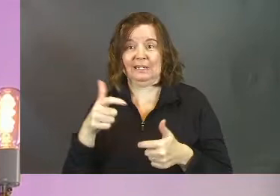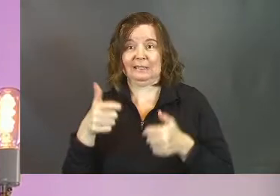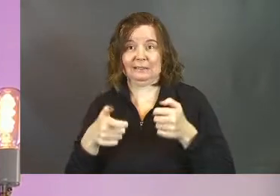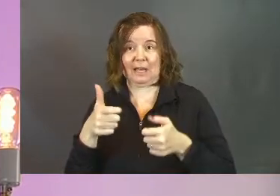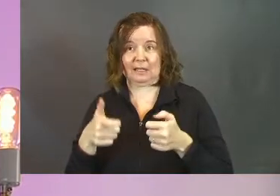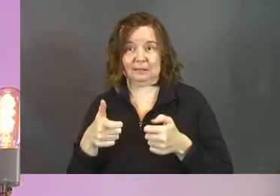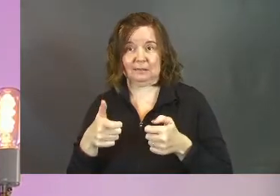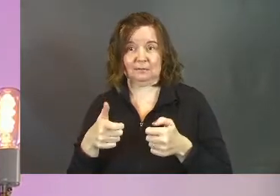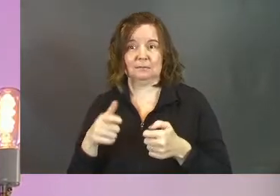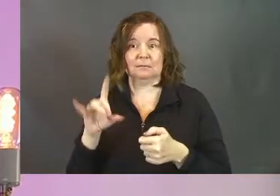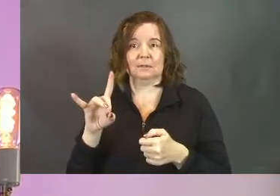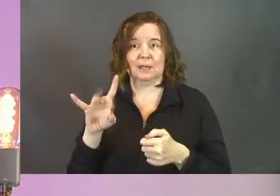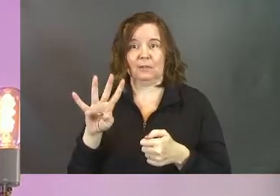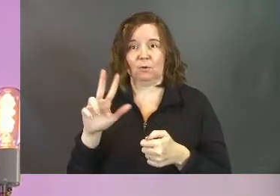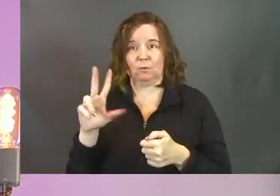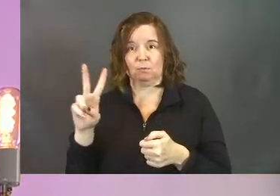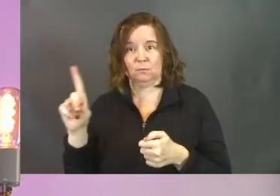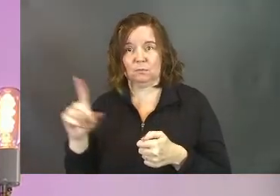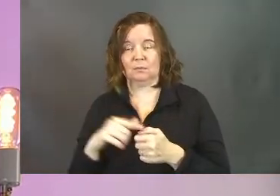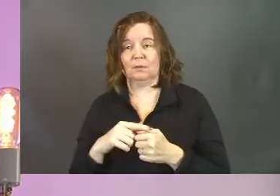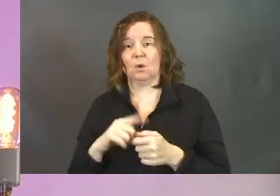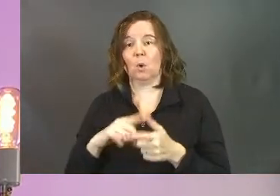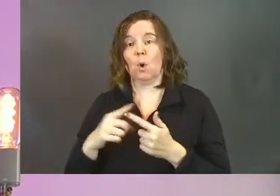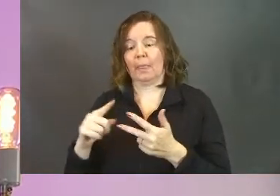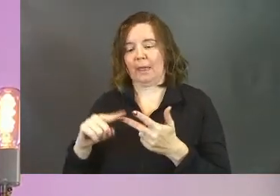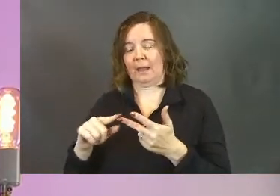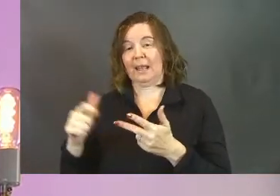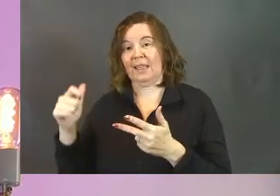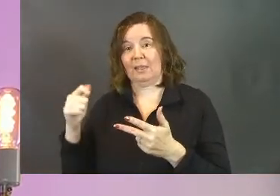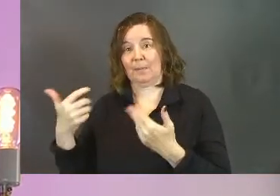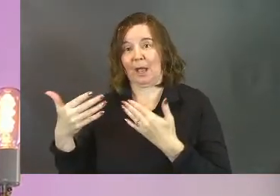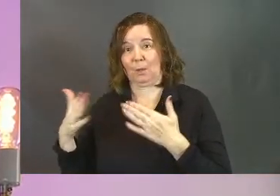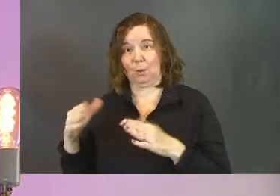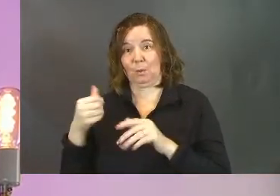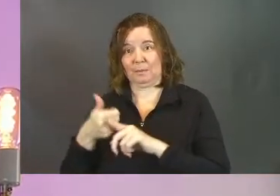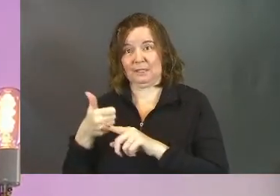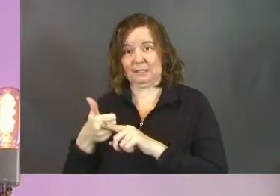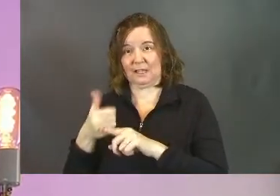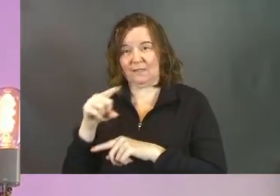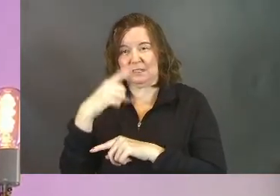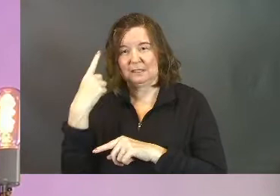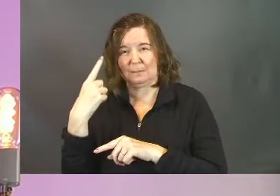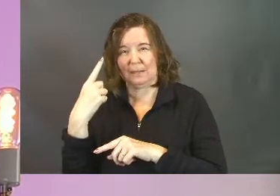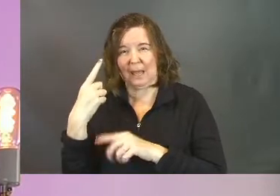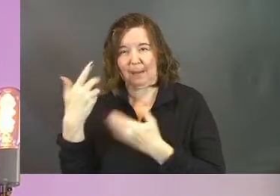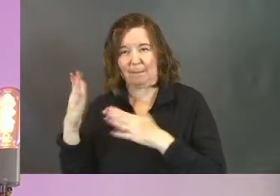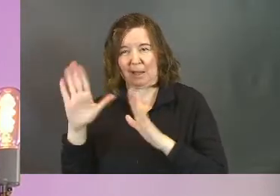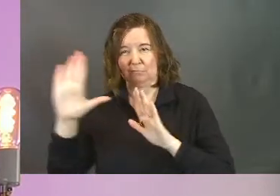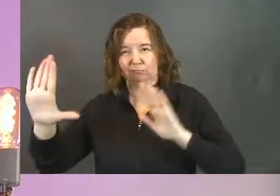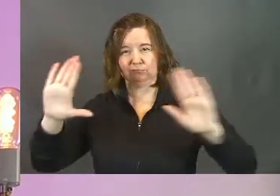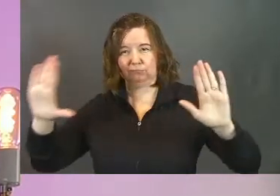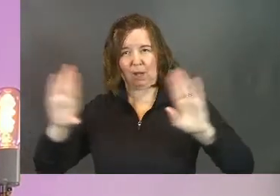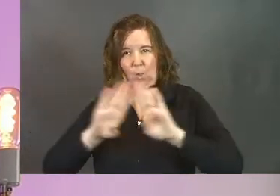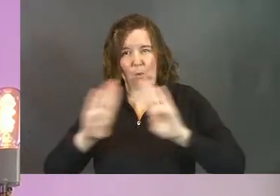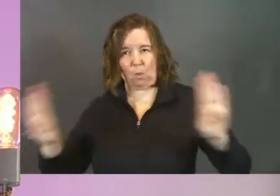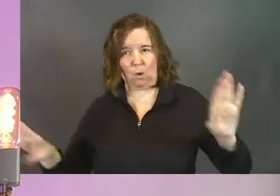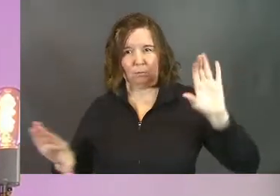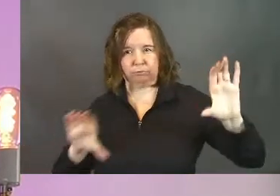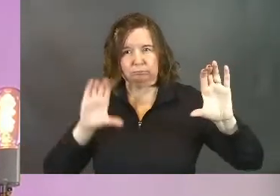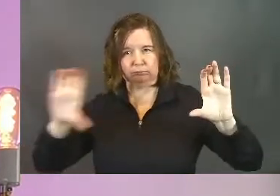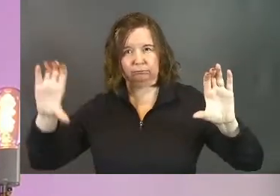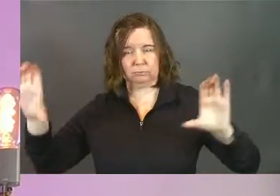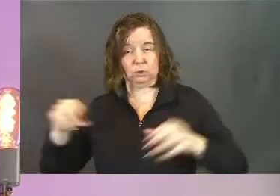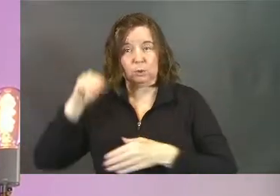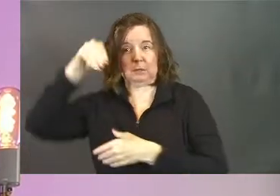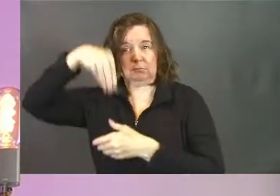more your speed. Or in the back of the room, we get these joy boxes back there. There's these black metal boxes, and you can put cash and check in